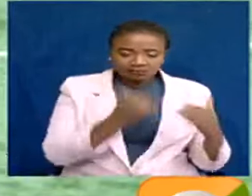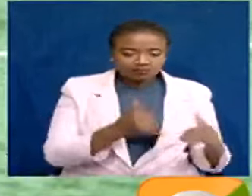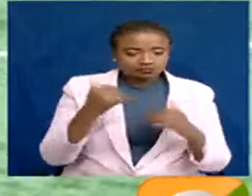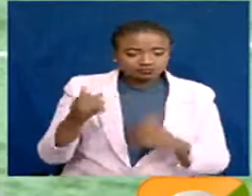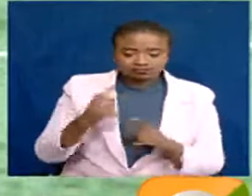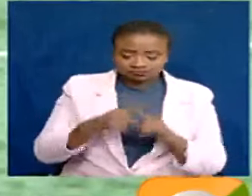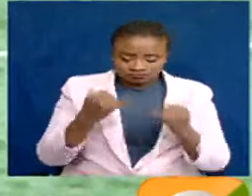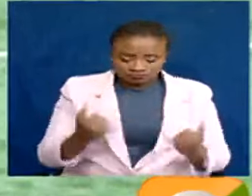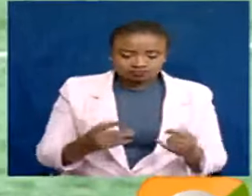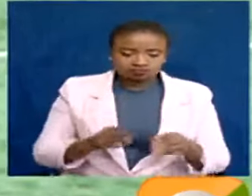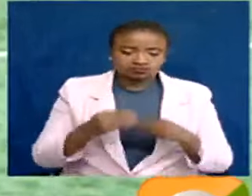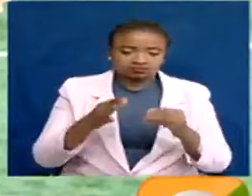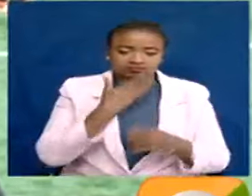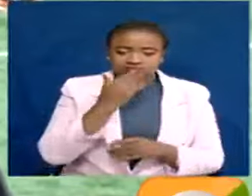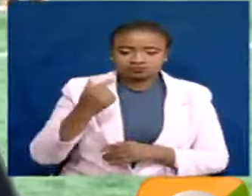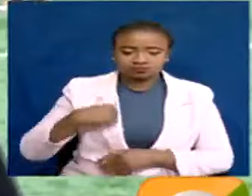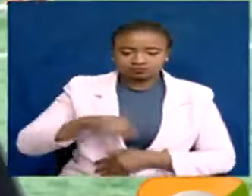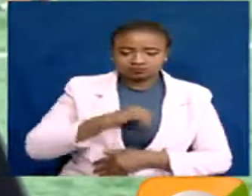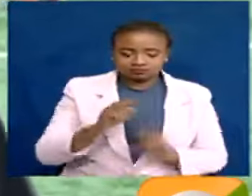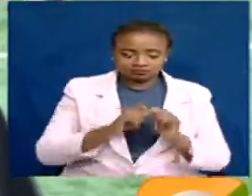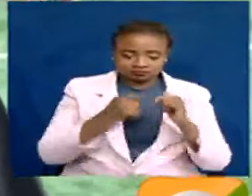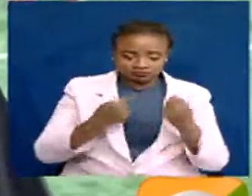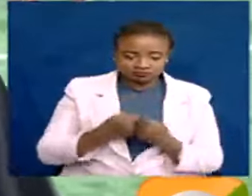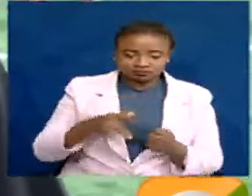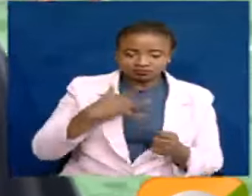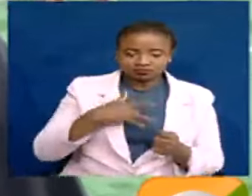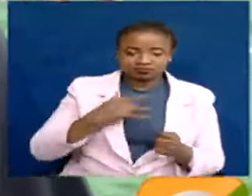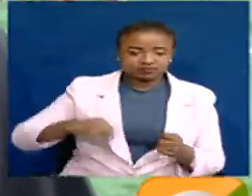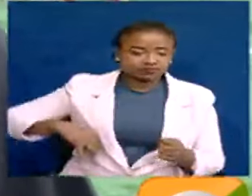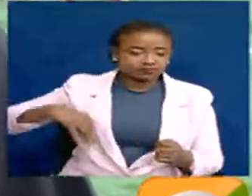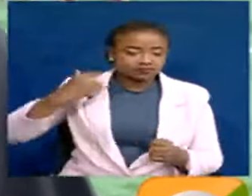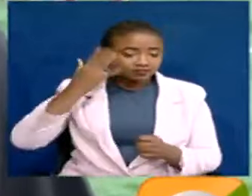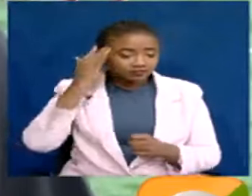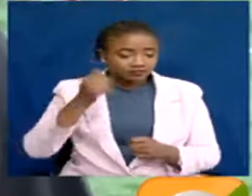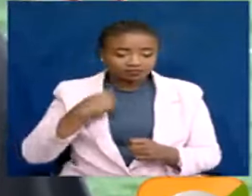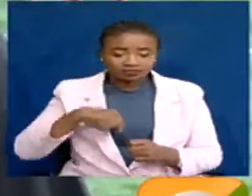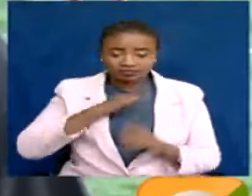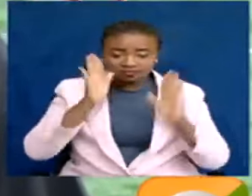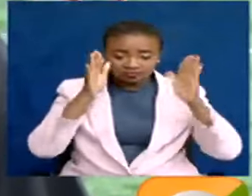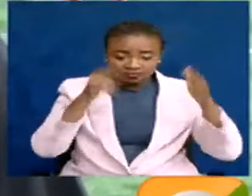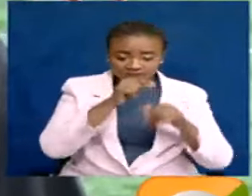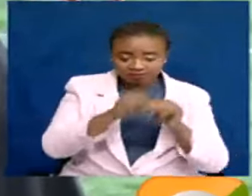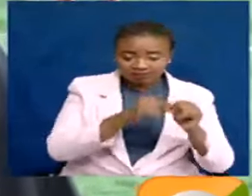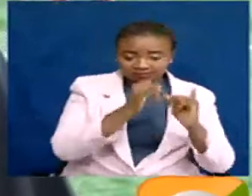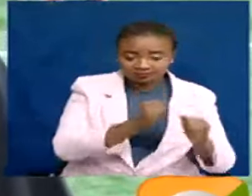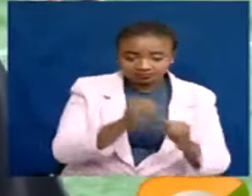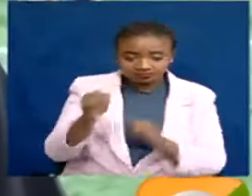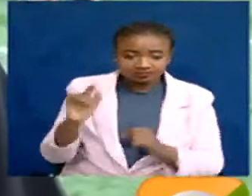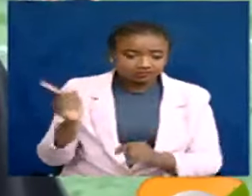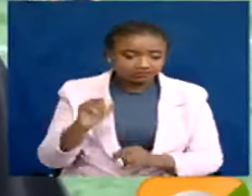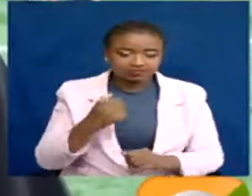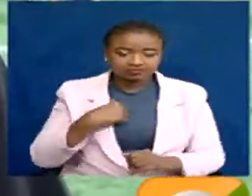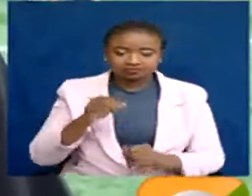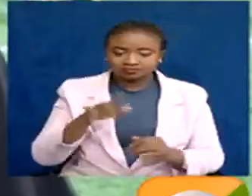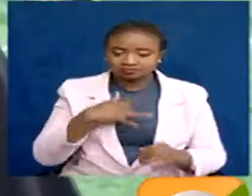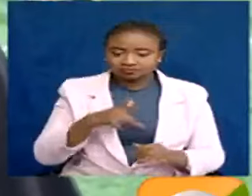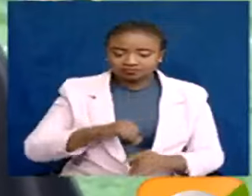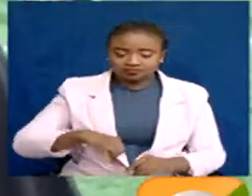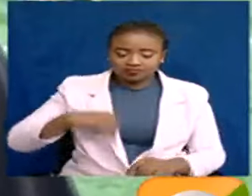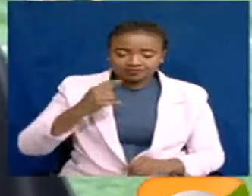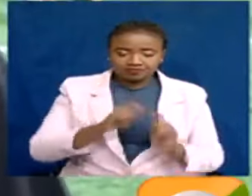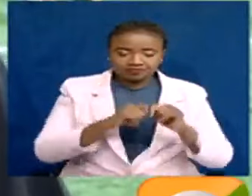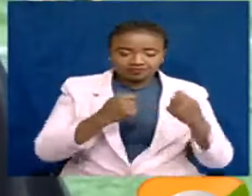their best. We are so proud as a team because it is not about the individual, but it's about teamwork. So we are very proud of our boys. If